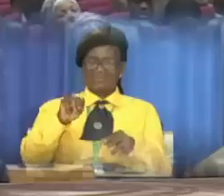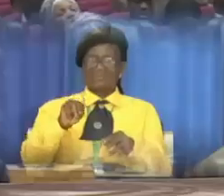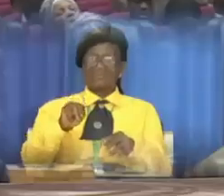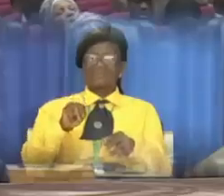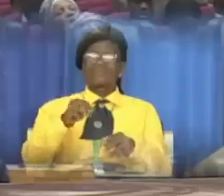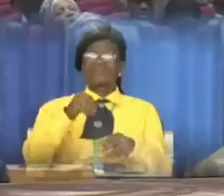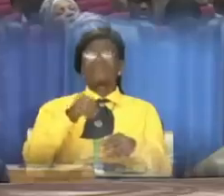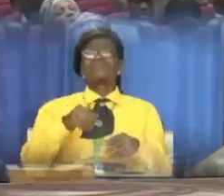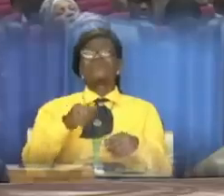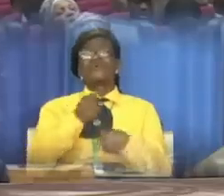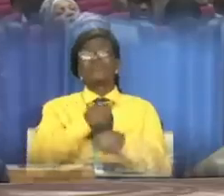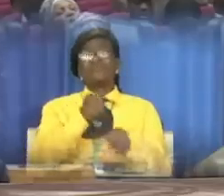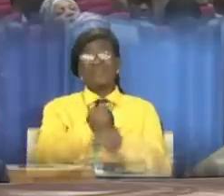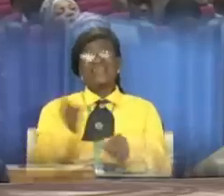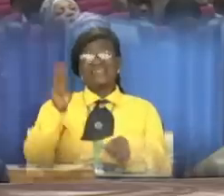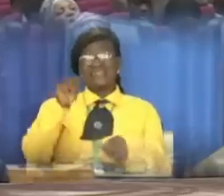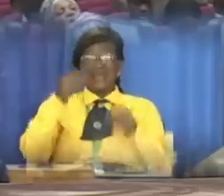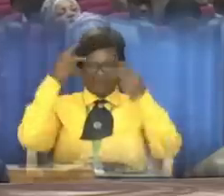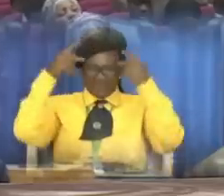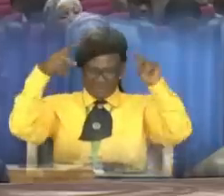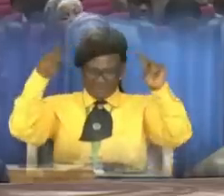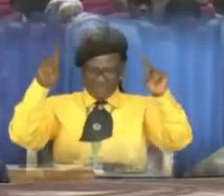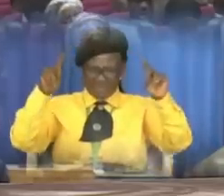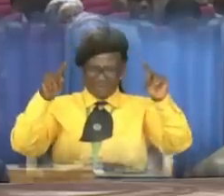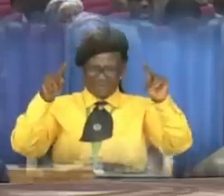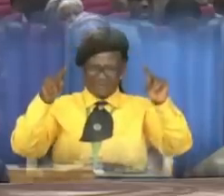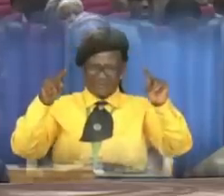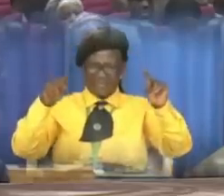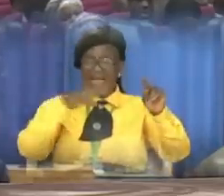That you will anoint them for greater success.